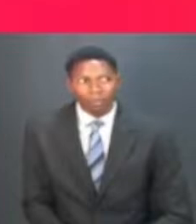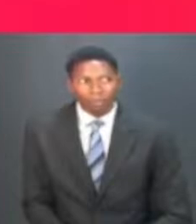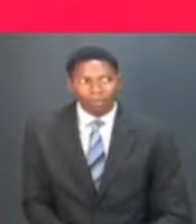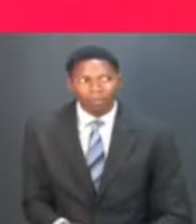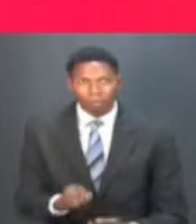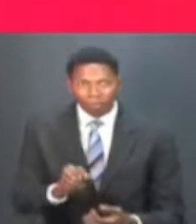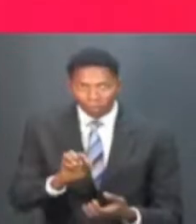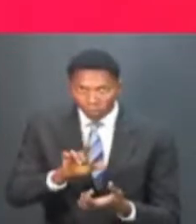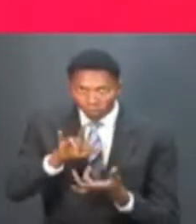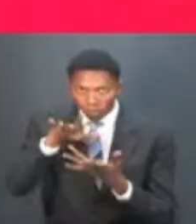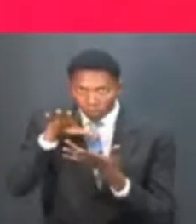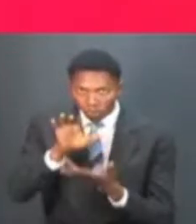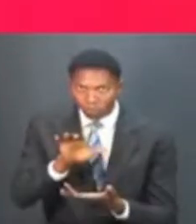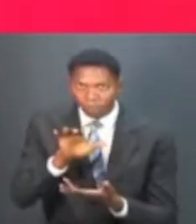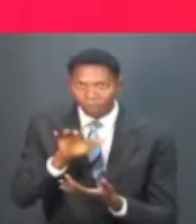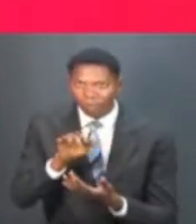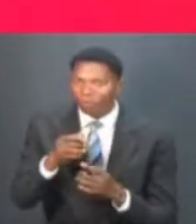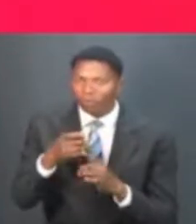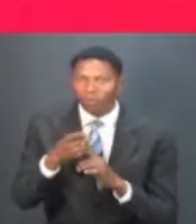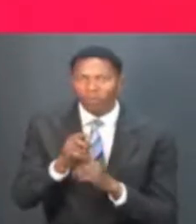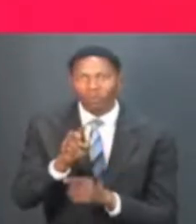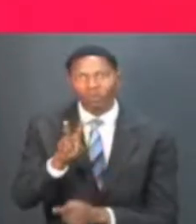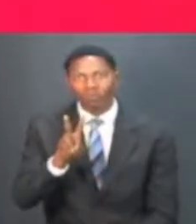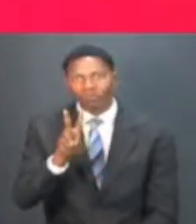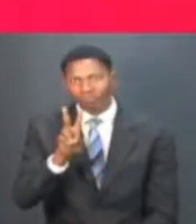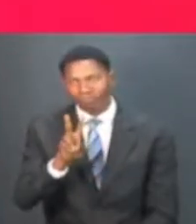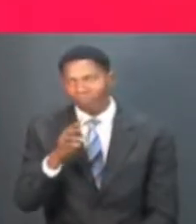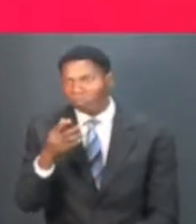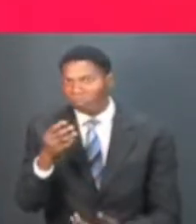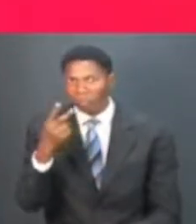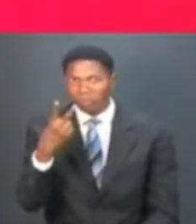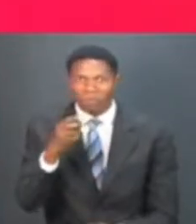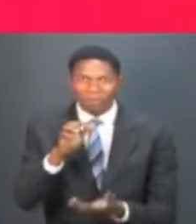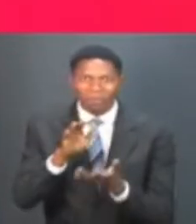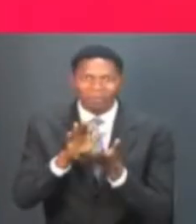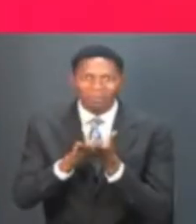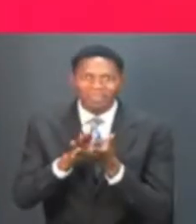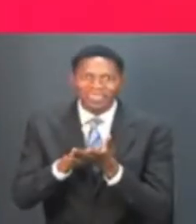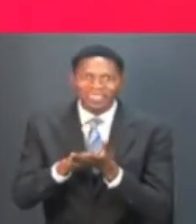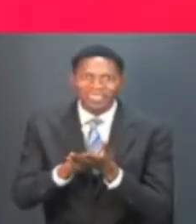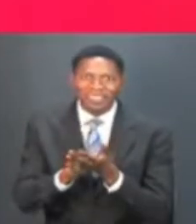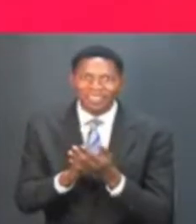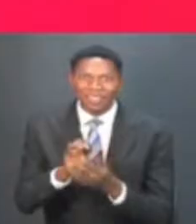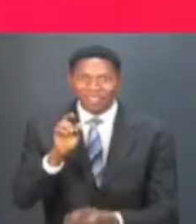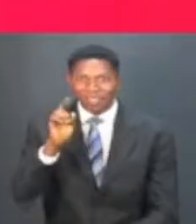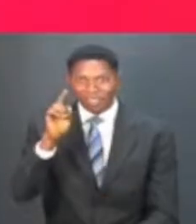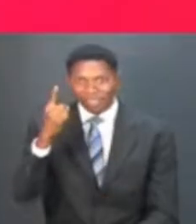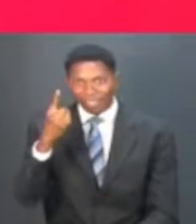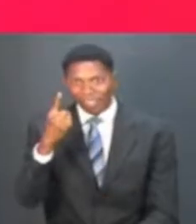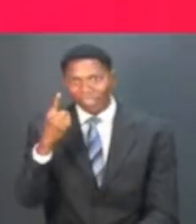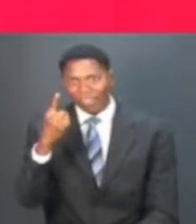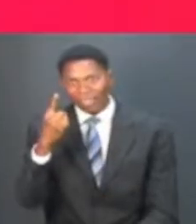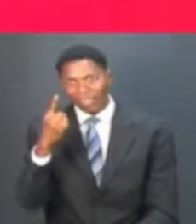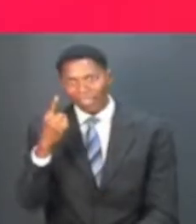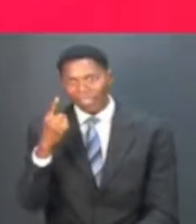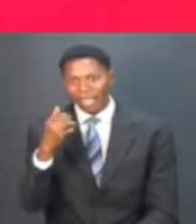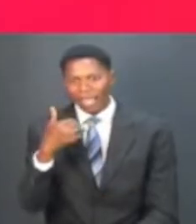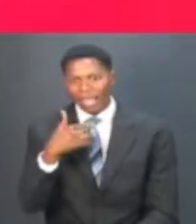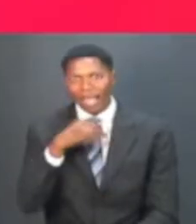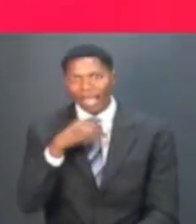students from 2 schools. The first, we have